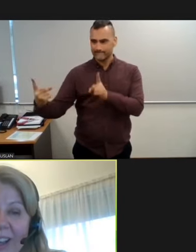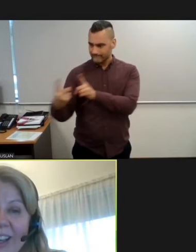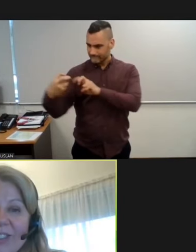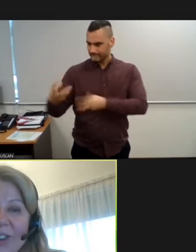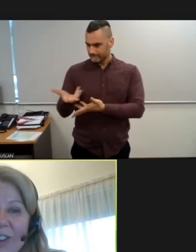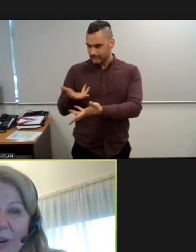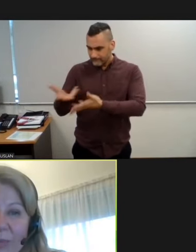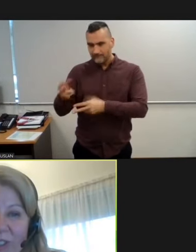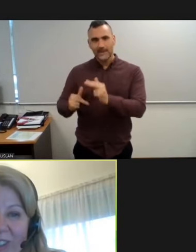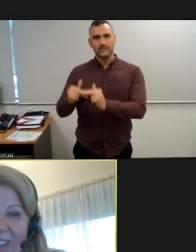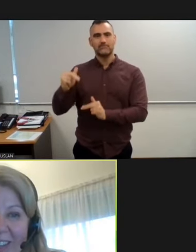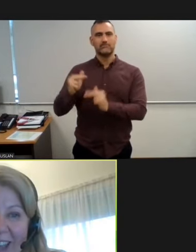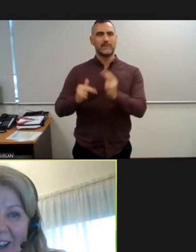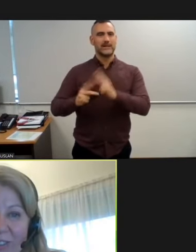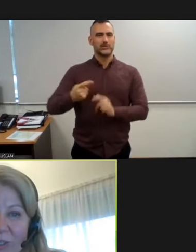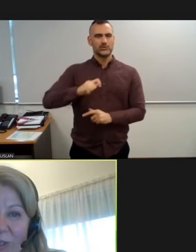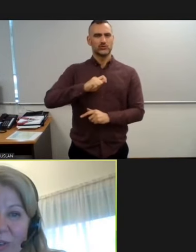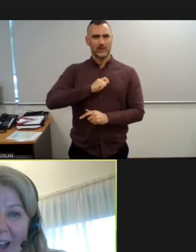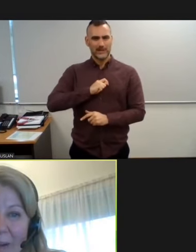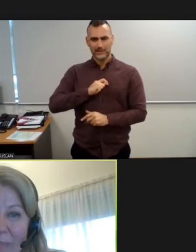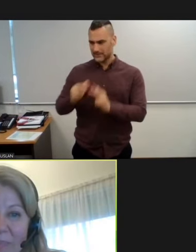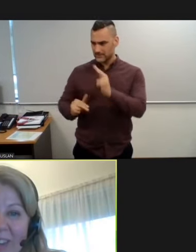relationship. So the opportunity now